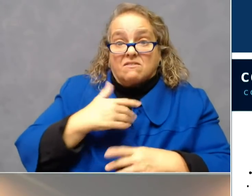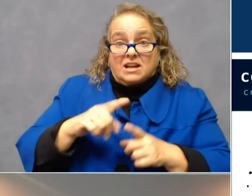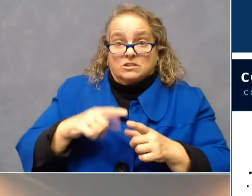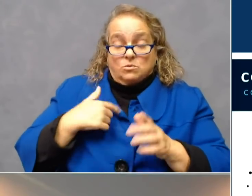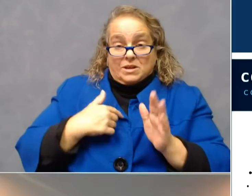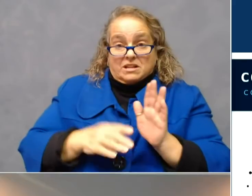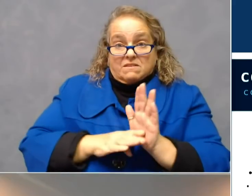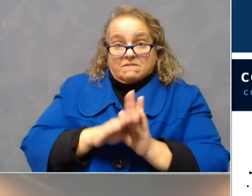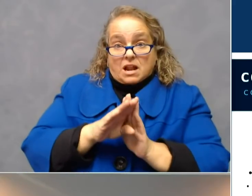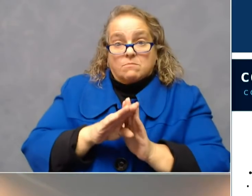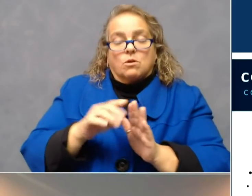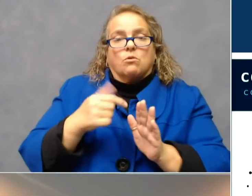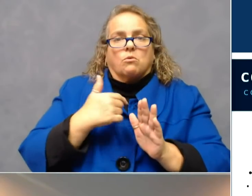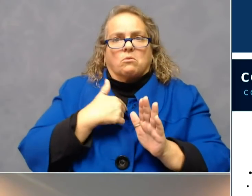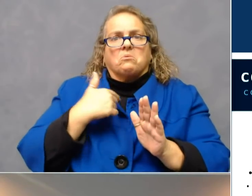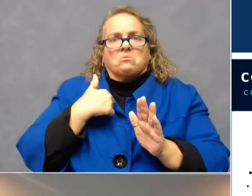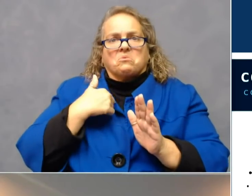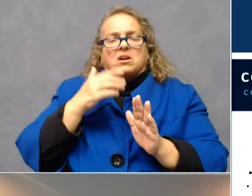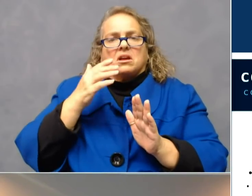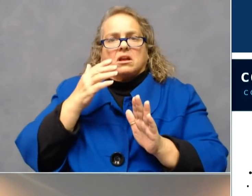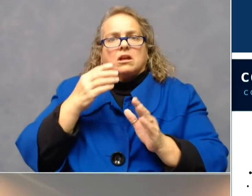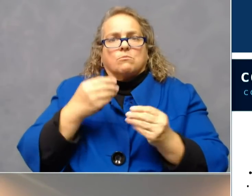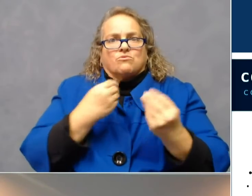is available on the